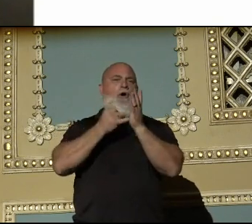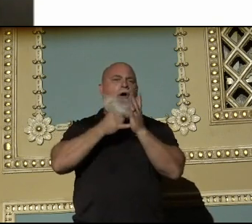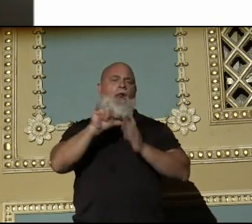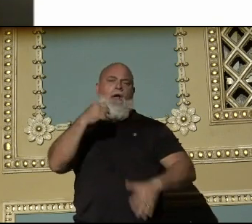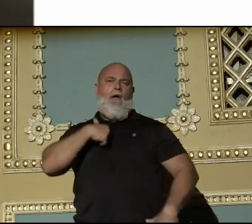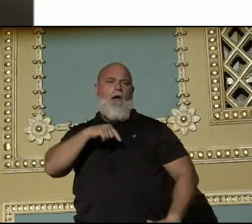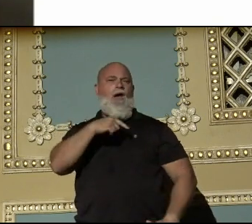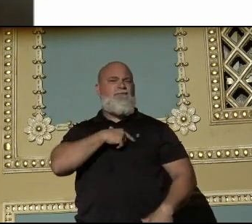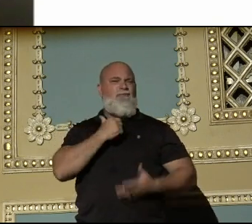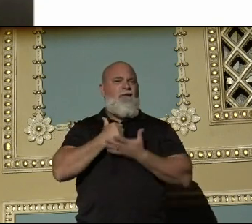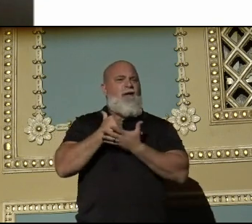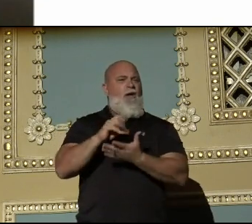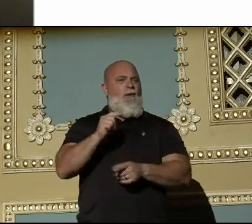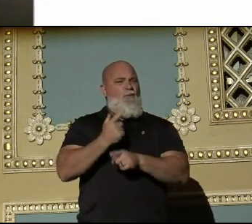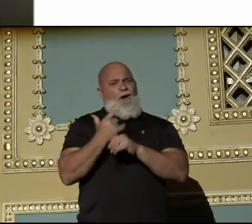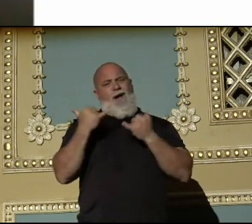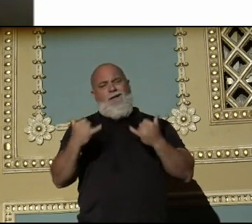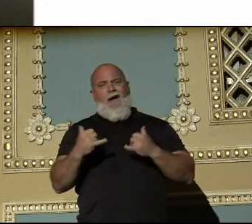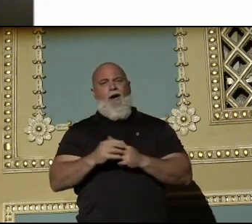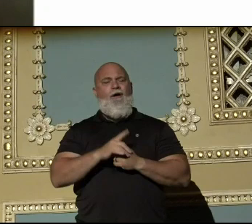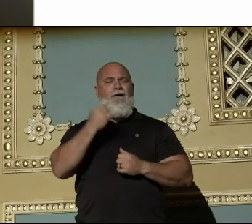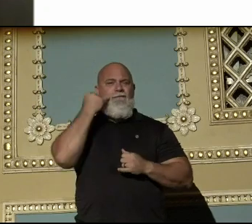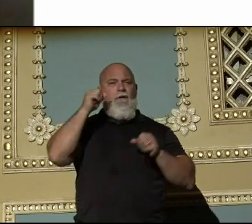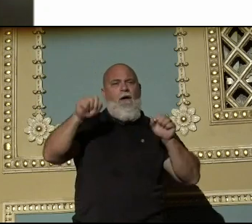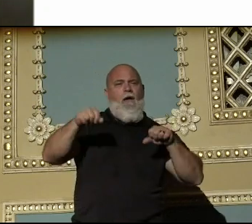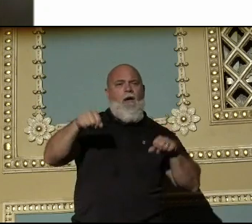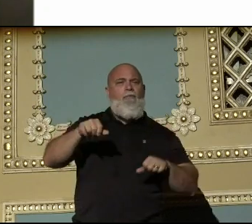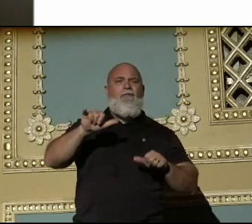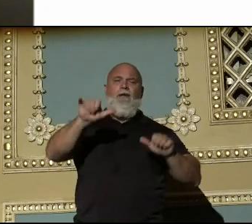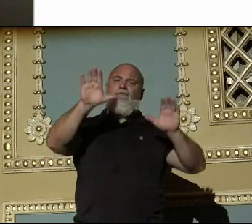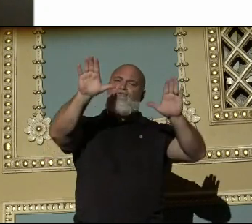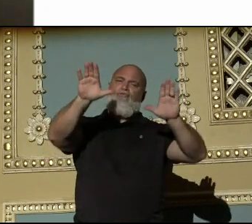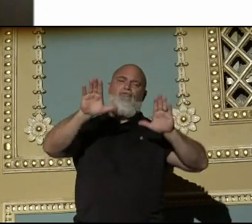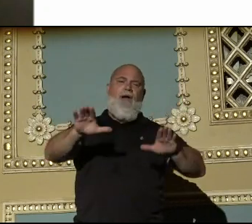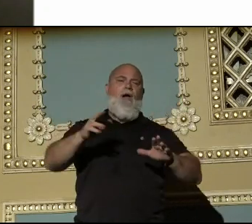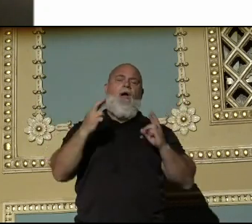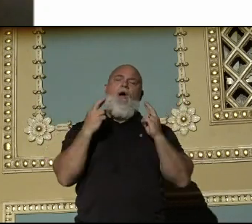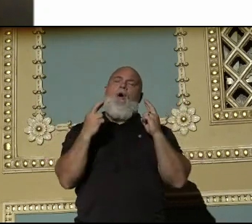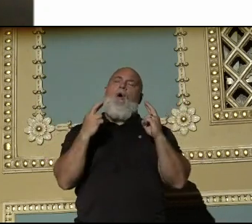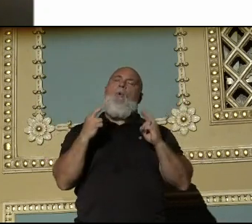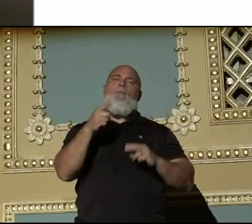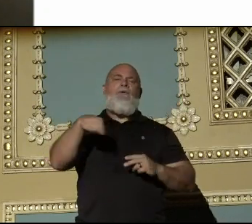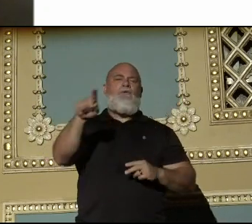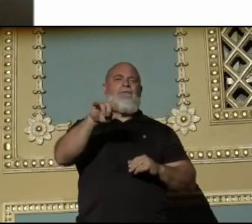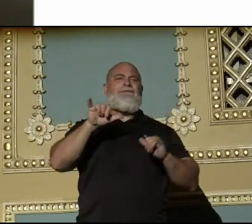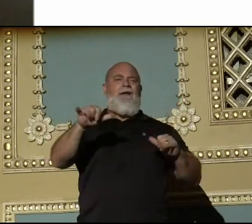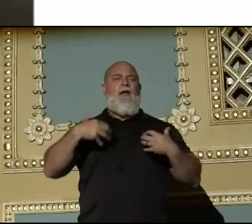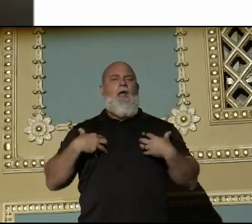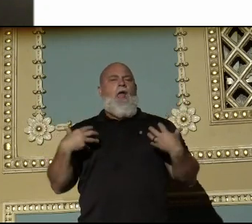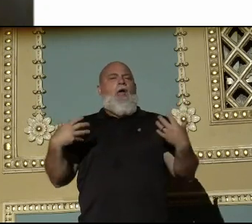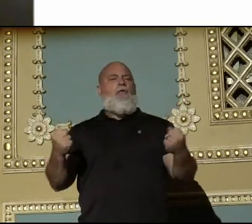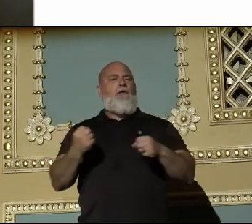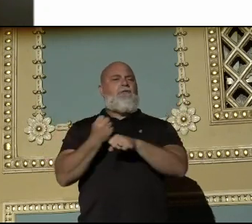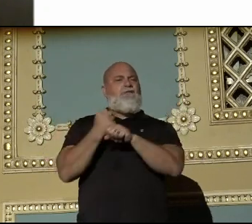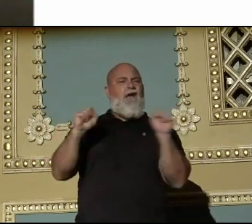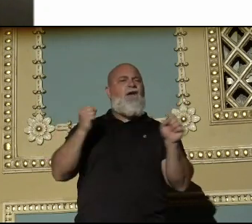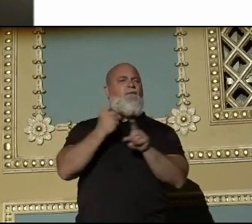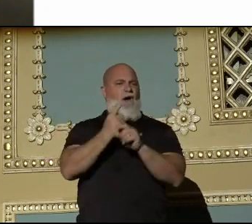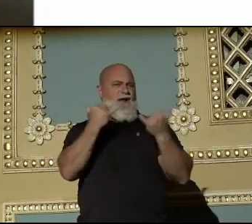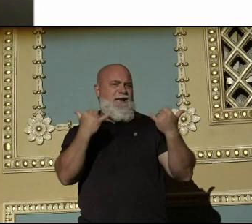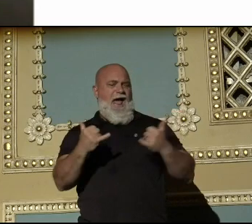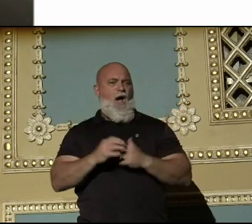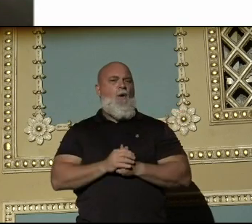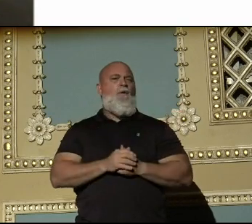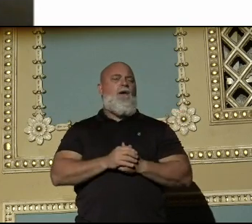now. So if you're able to, that is great. But I hope that you are staying healthy and safe out there. And I hope